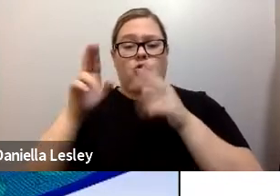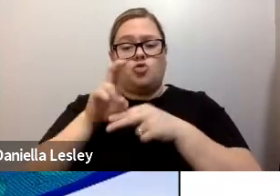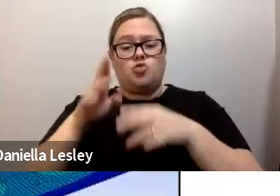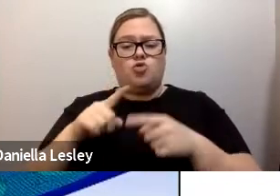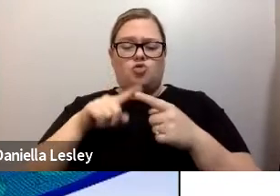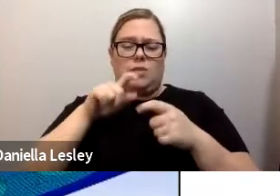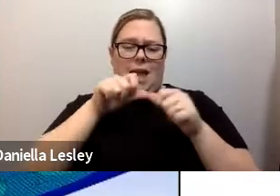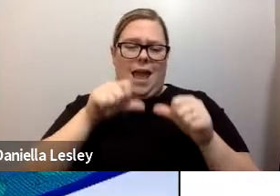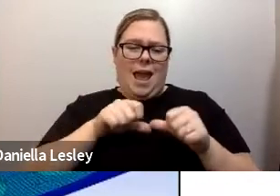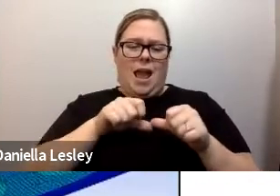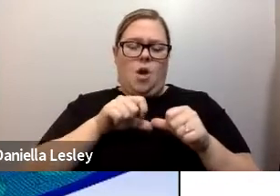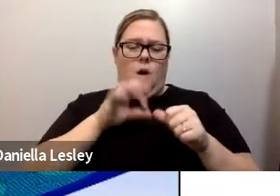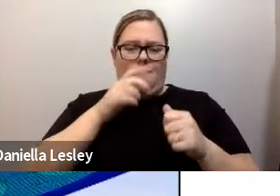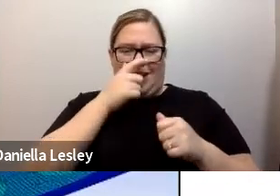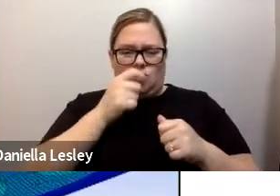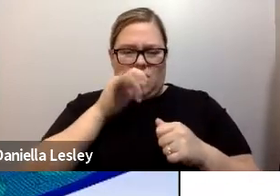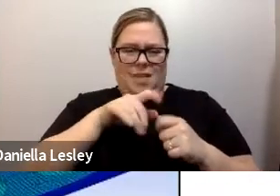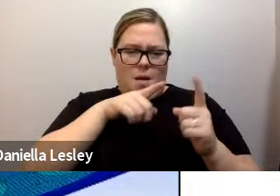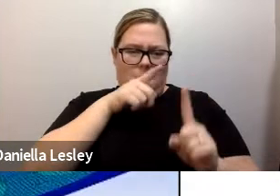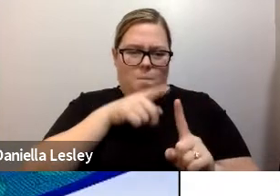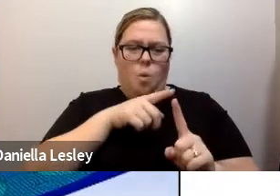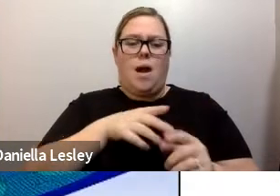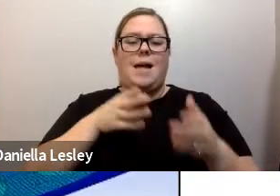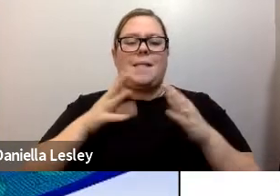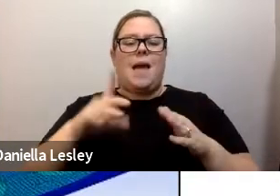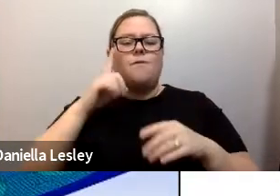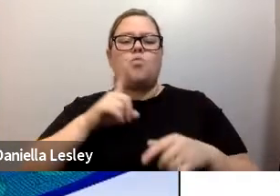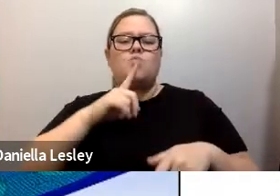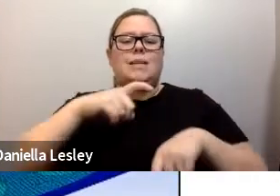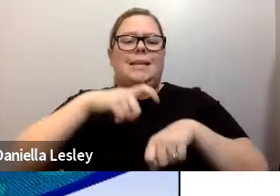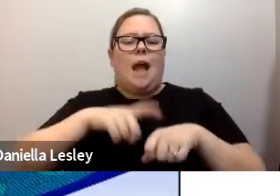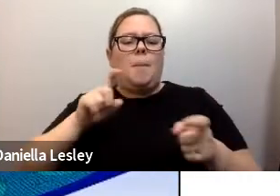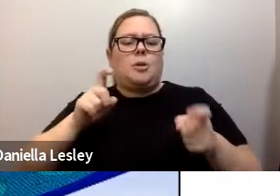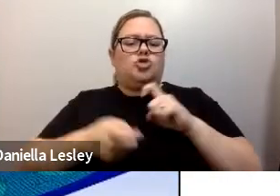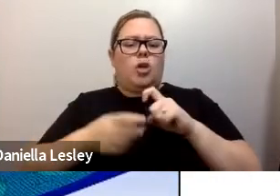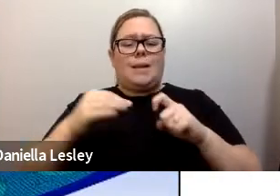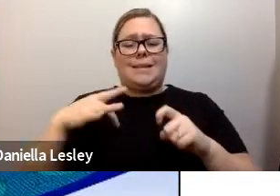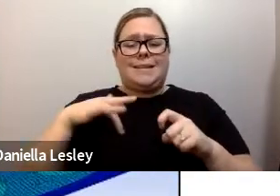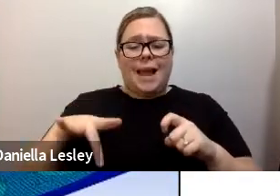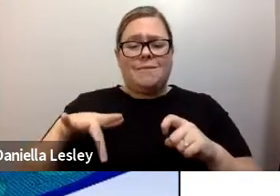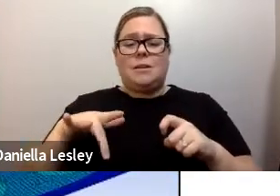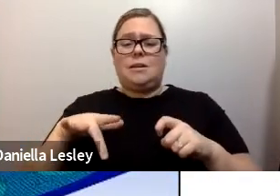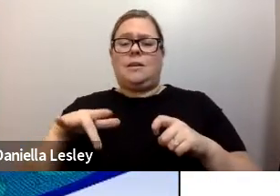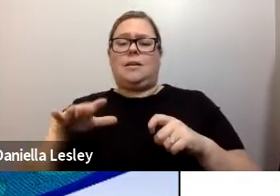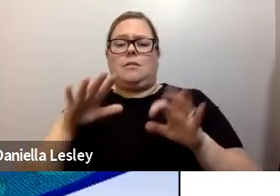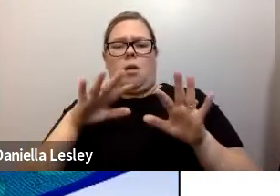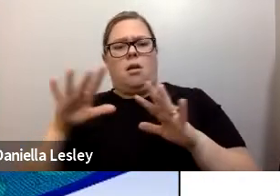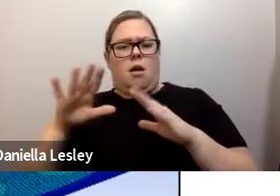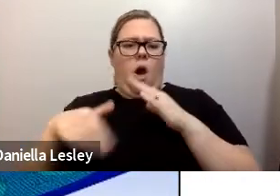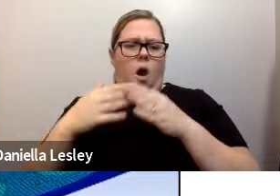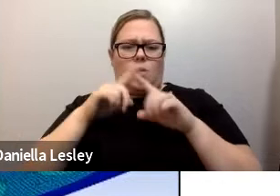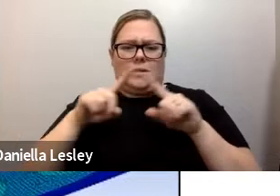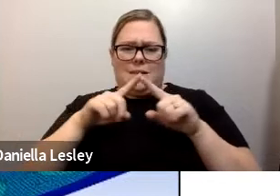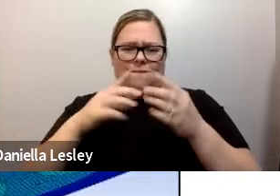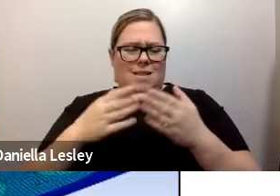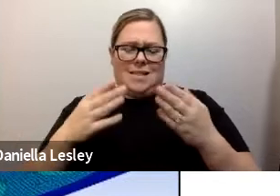point in the adjustment. But it allows for real-time adjustment of sensitivity, thresholds, biasing, and we see